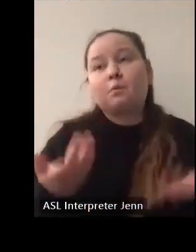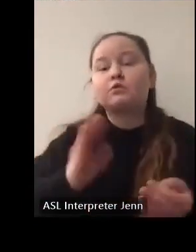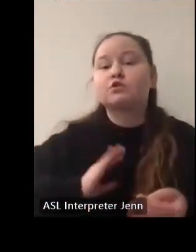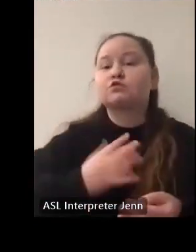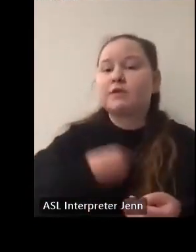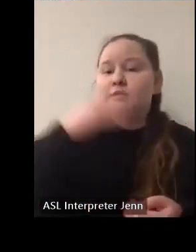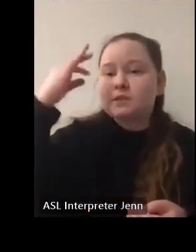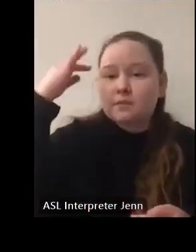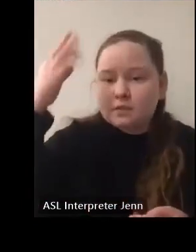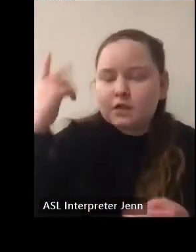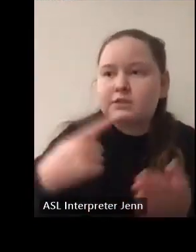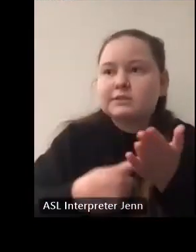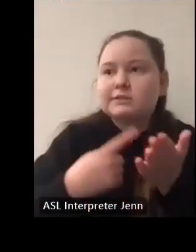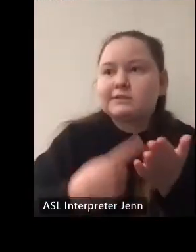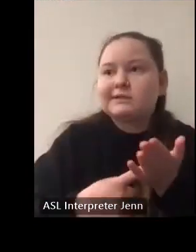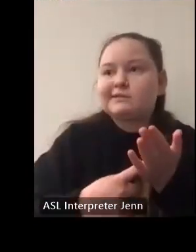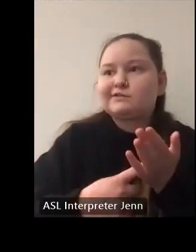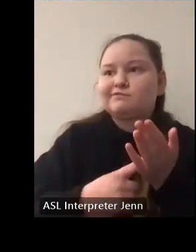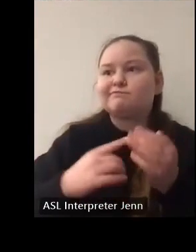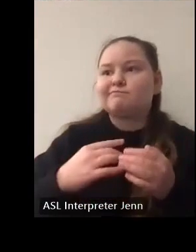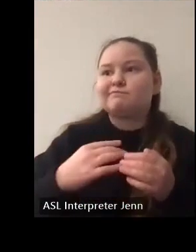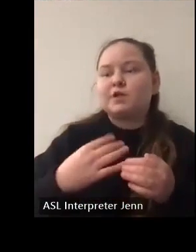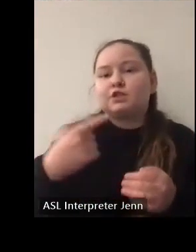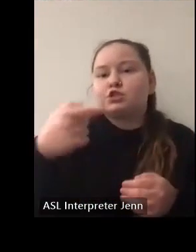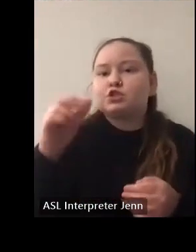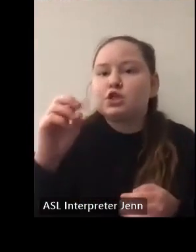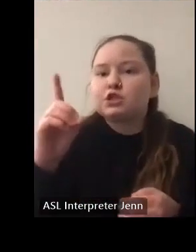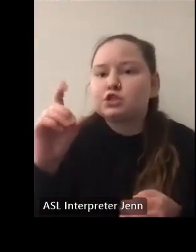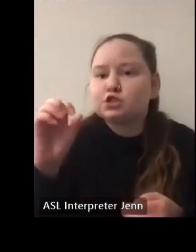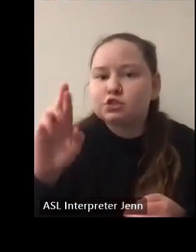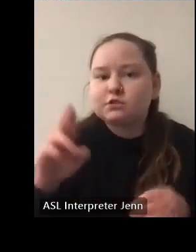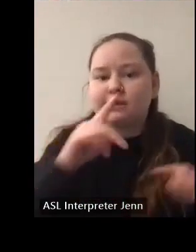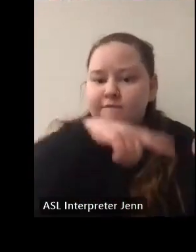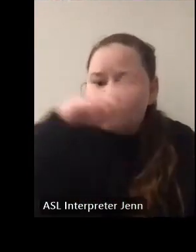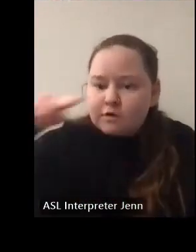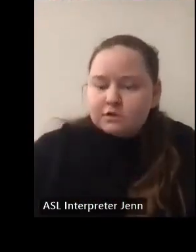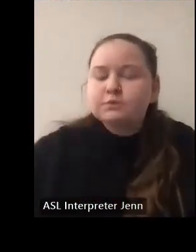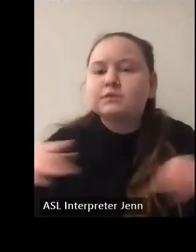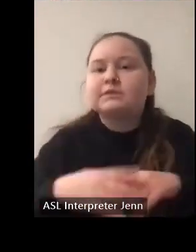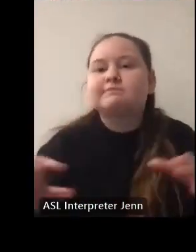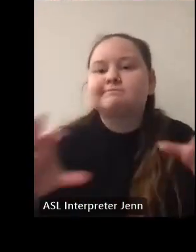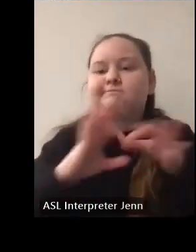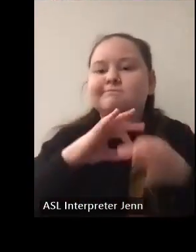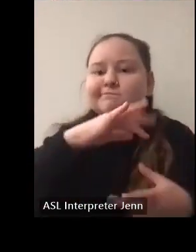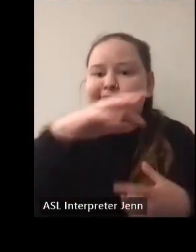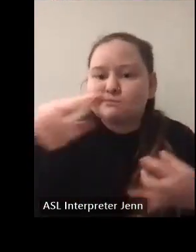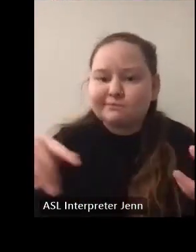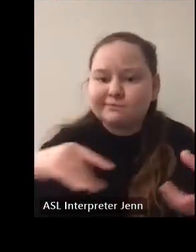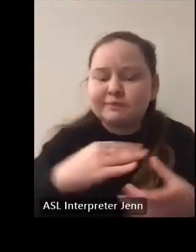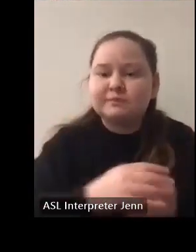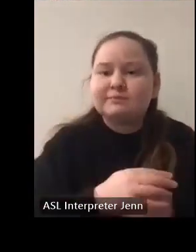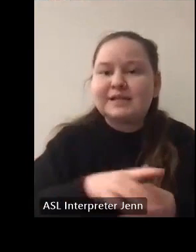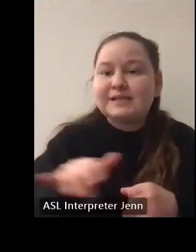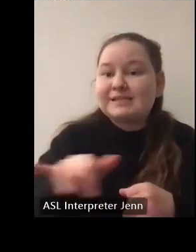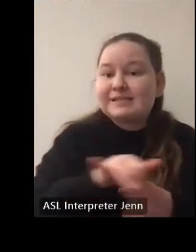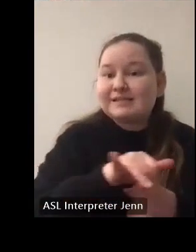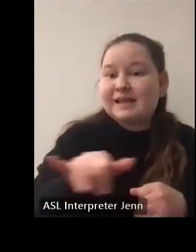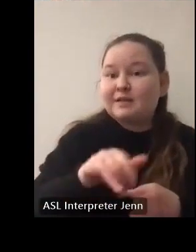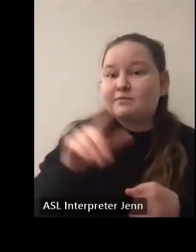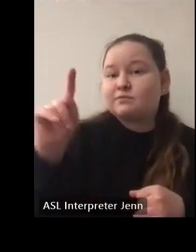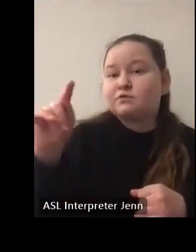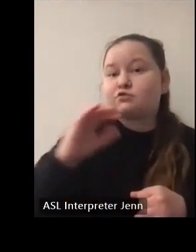possibilities for gender diversity and its social and cultural performance, so too could transableism encourage a vast,